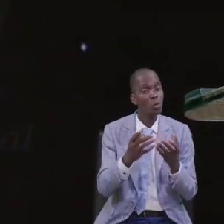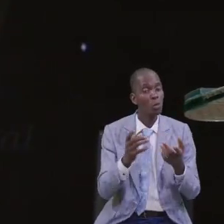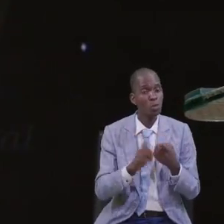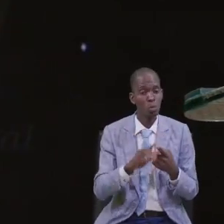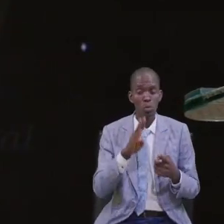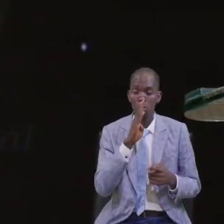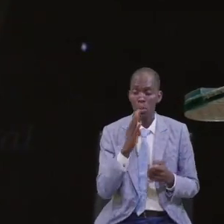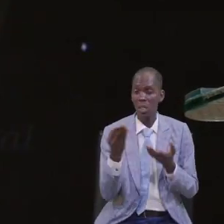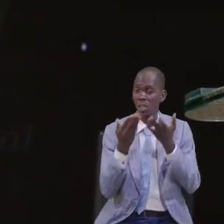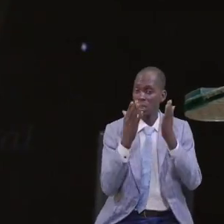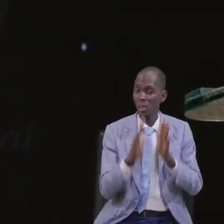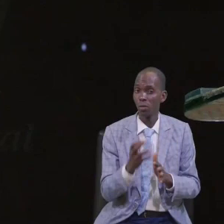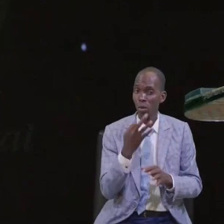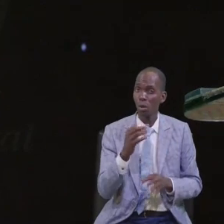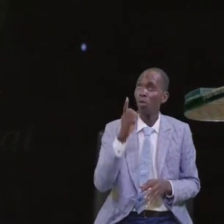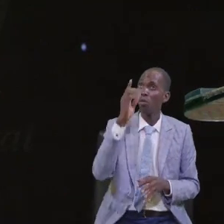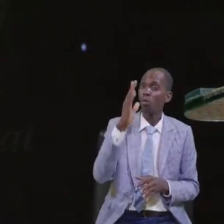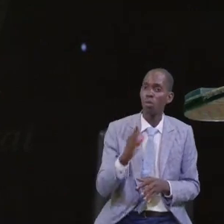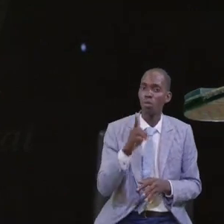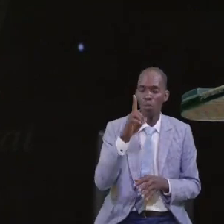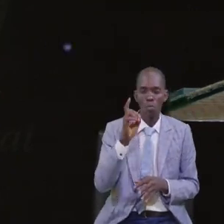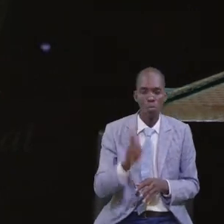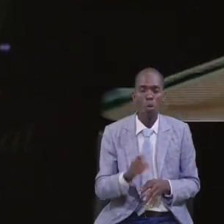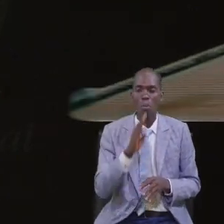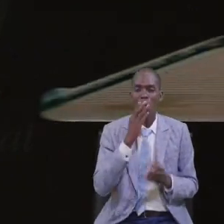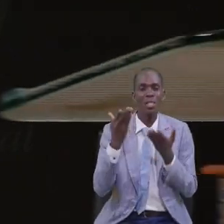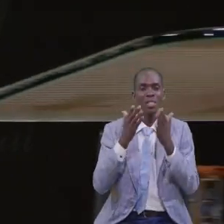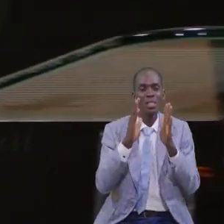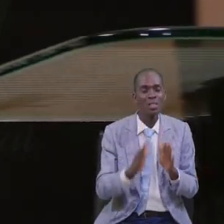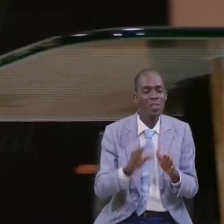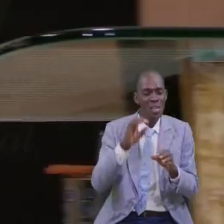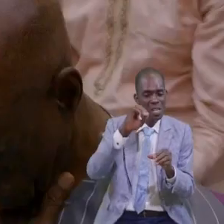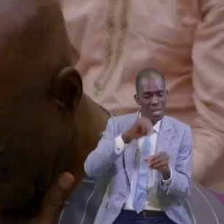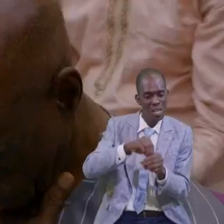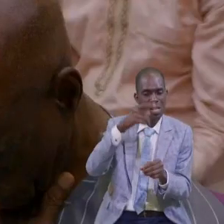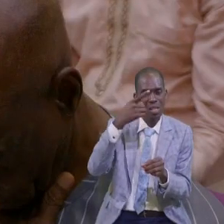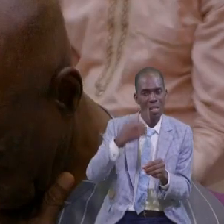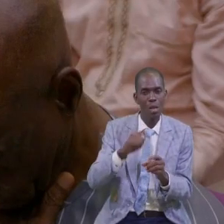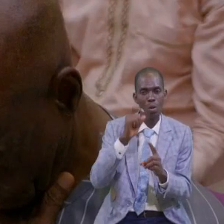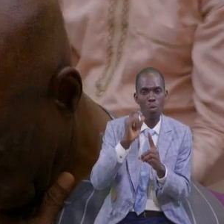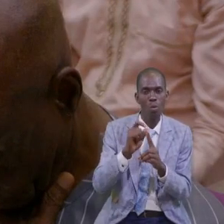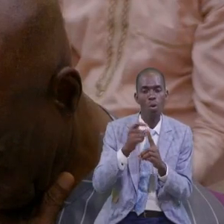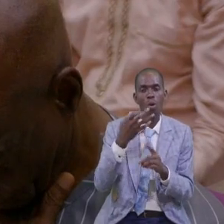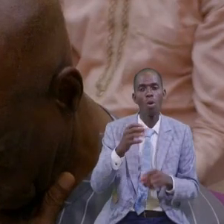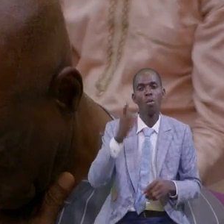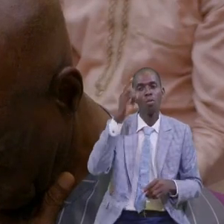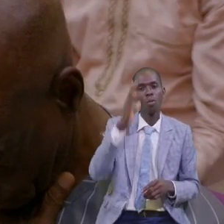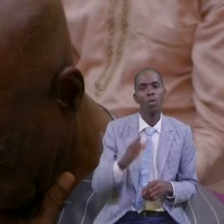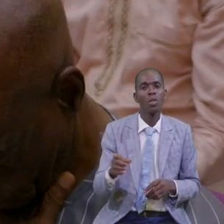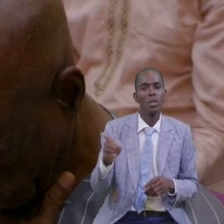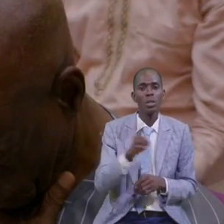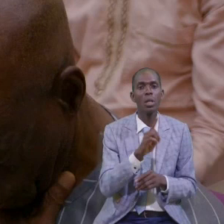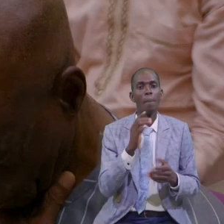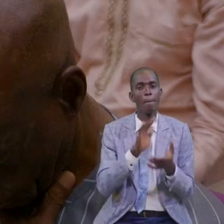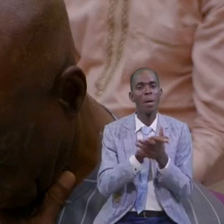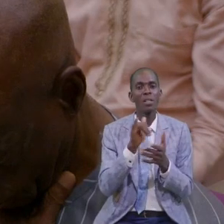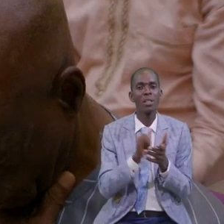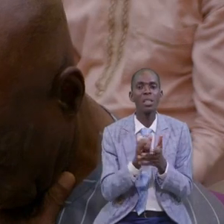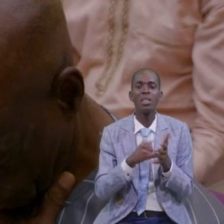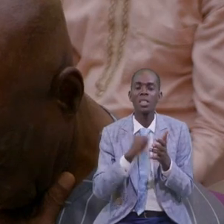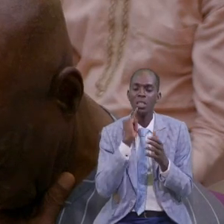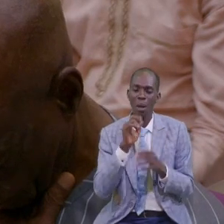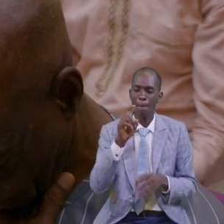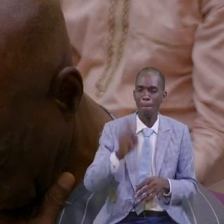of God in the word of God, they believe that it's necessary to preach because it